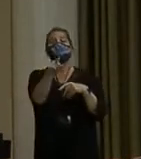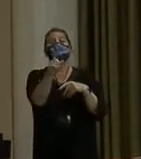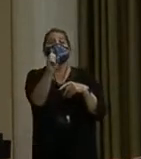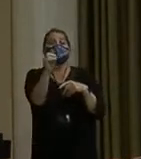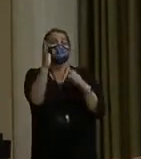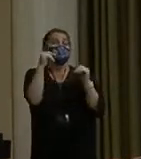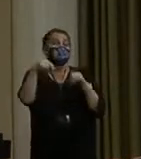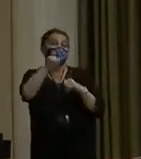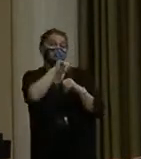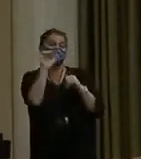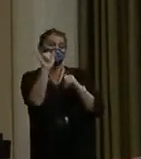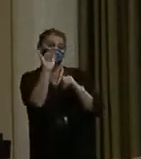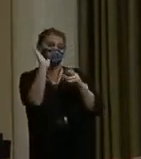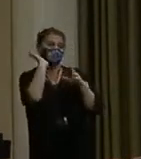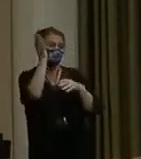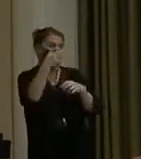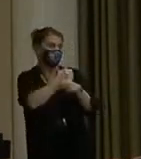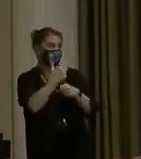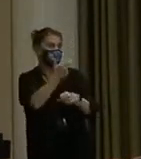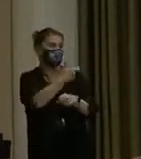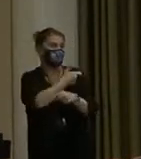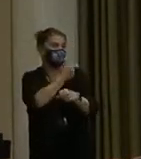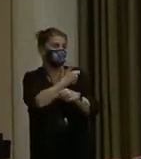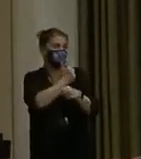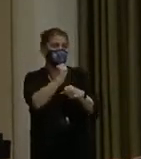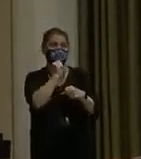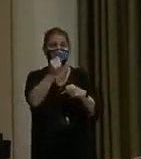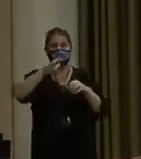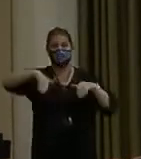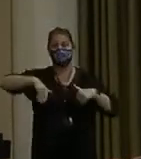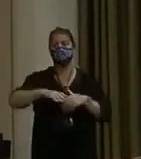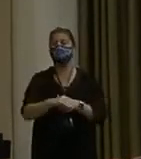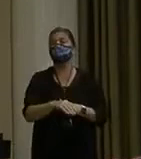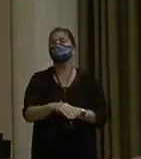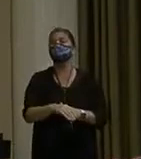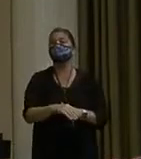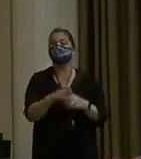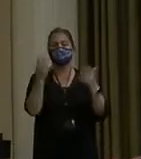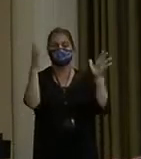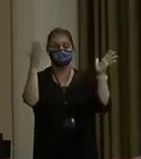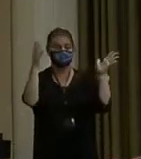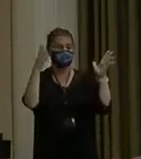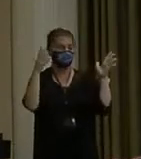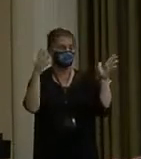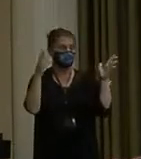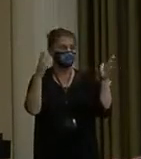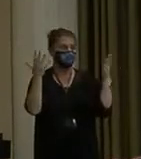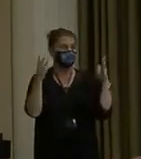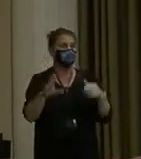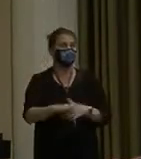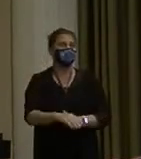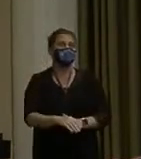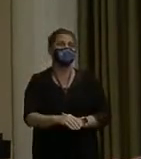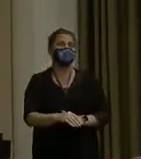that you also will get vaccinated as well. So thank you. Thank you very much.